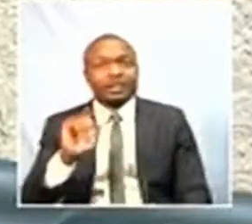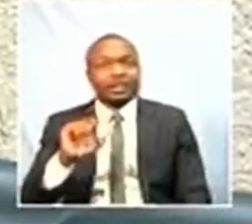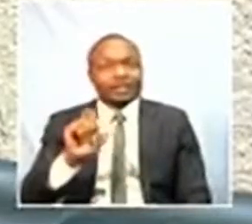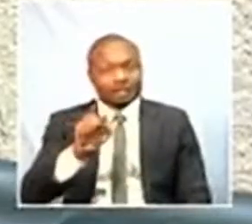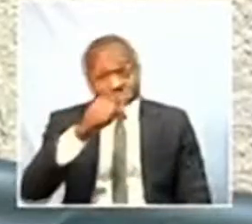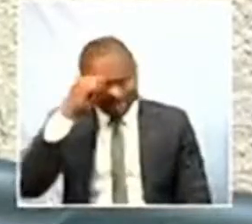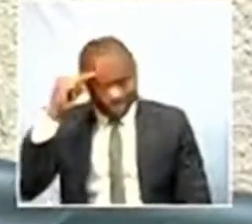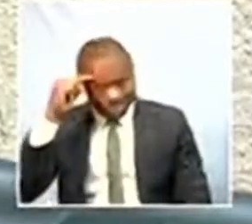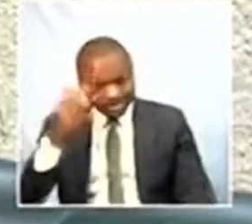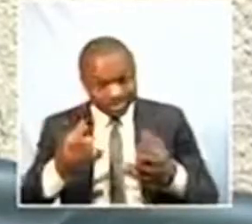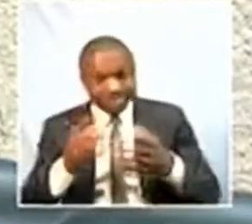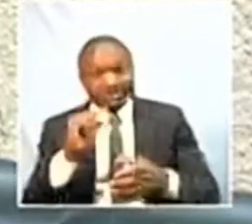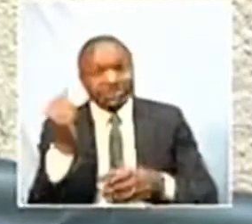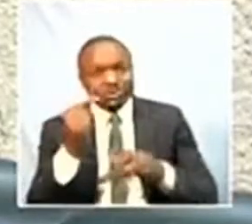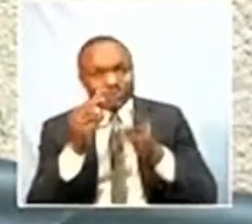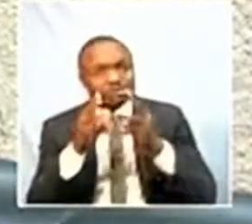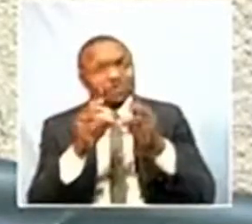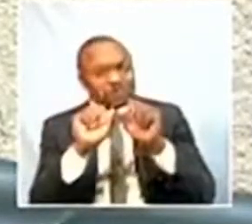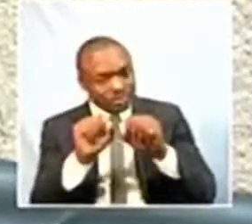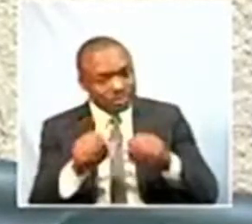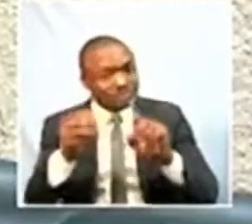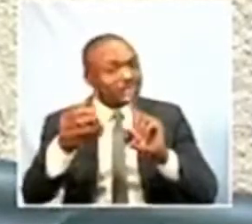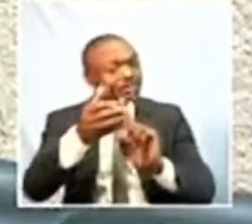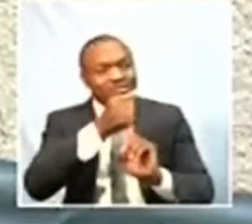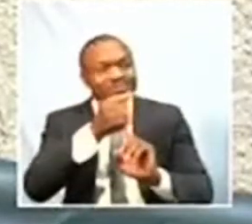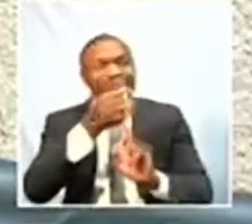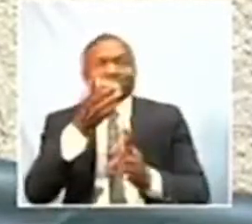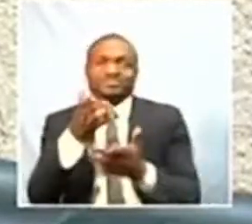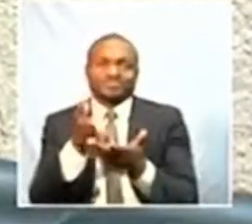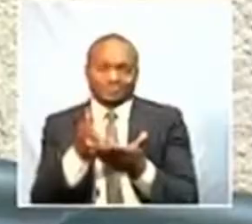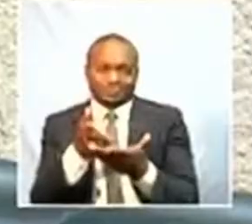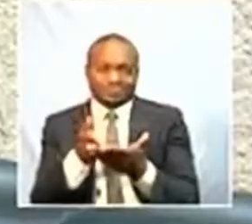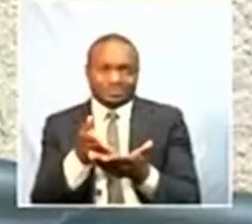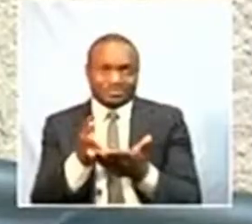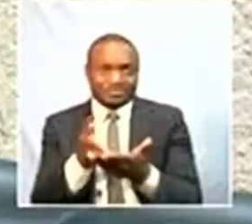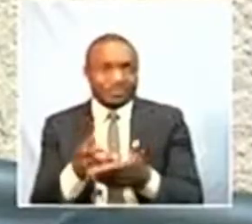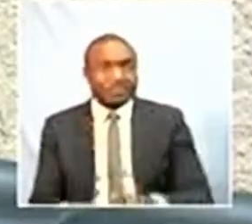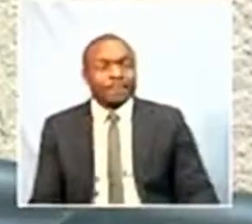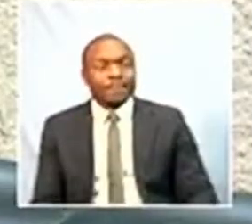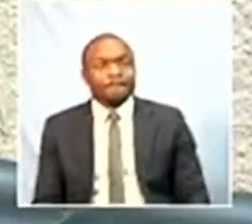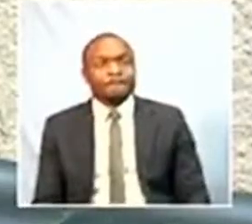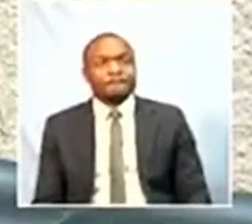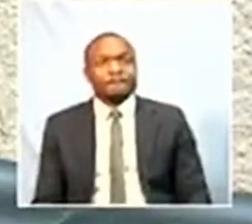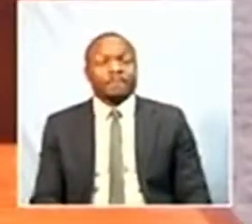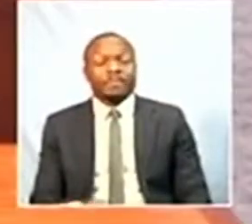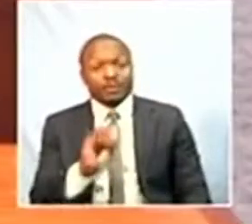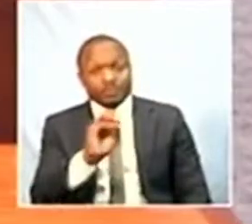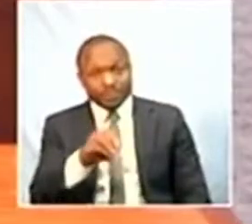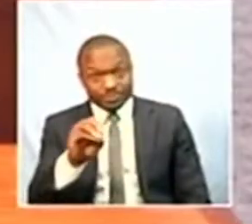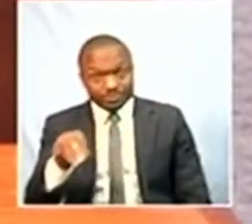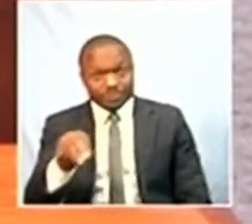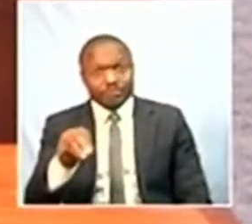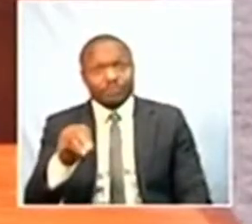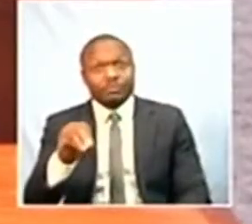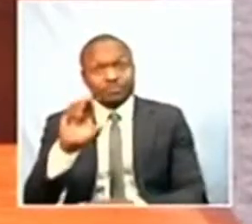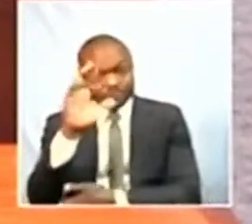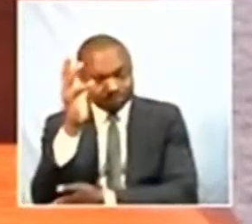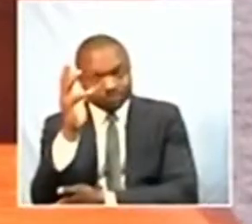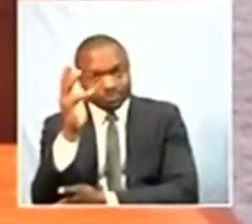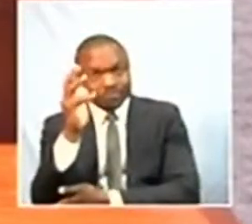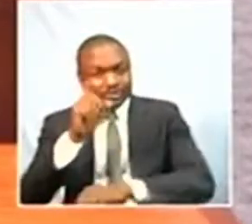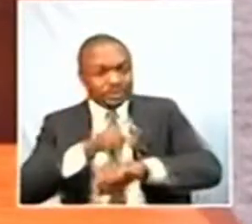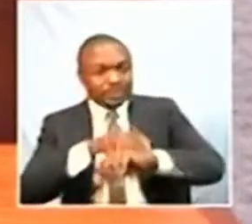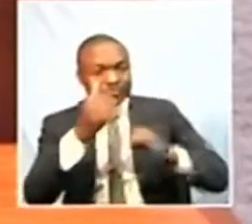Speaker. The only way we can achieve this, Madam Speaker, is by afforestation. Honorable Member, your time is up. Take